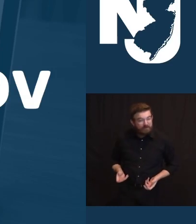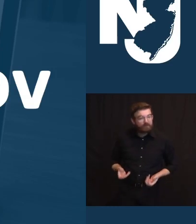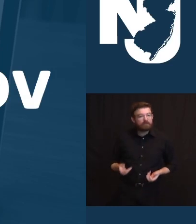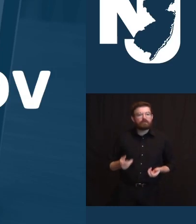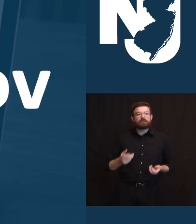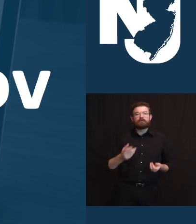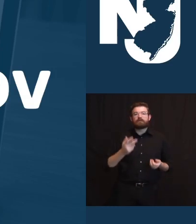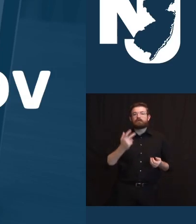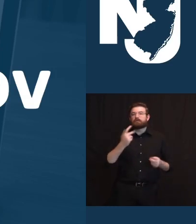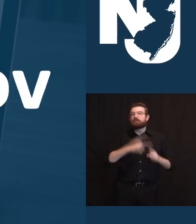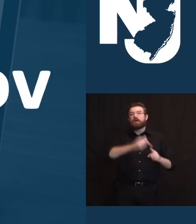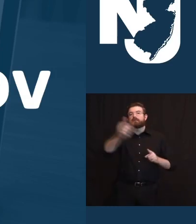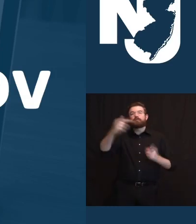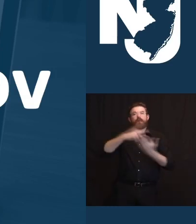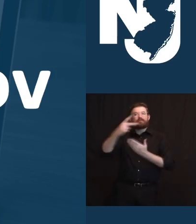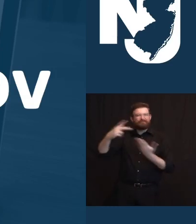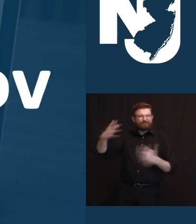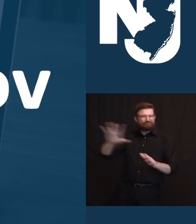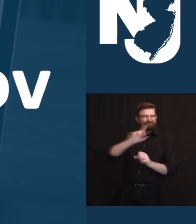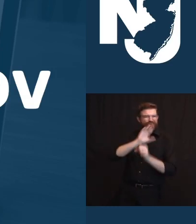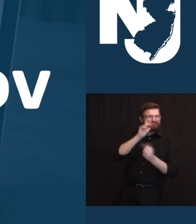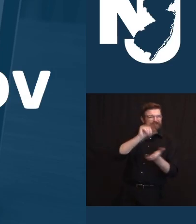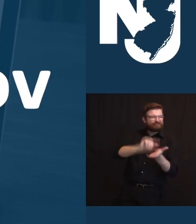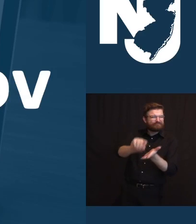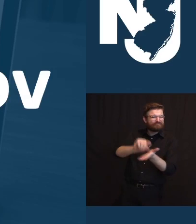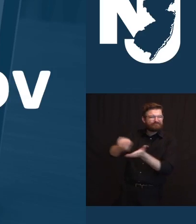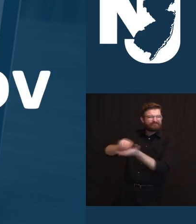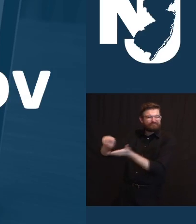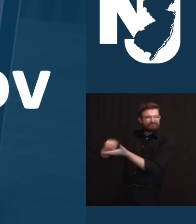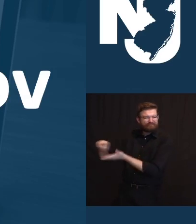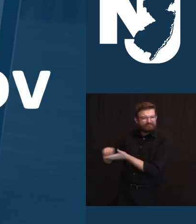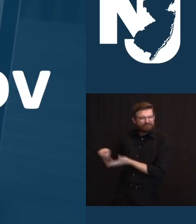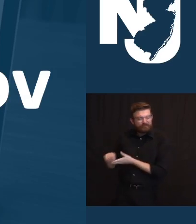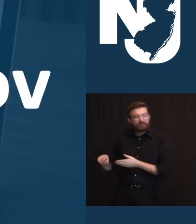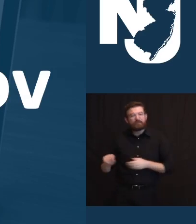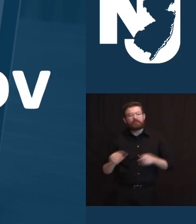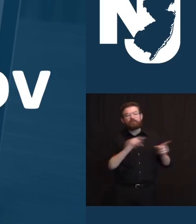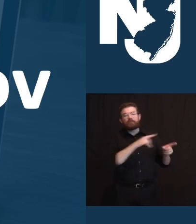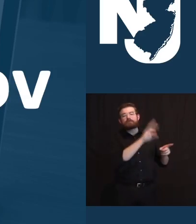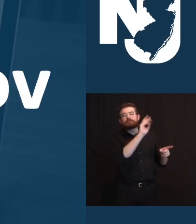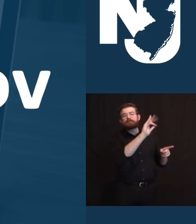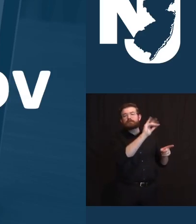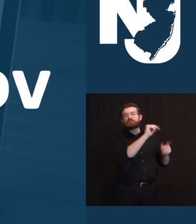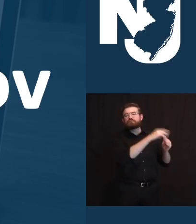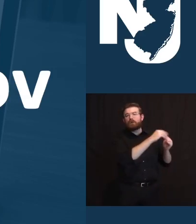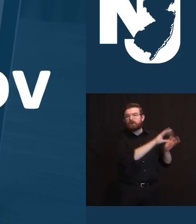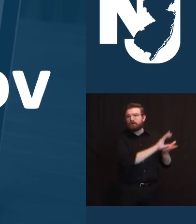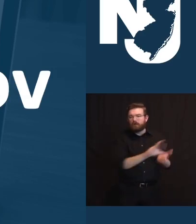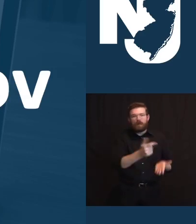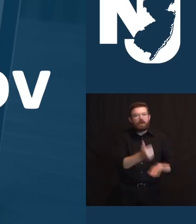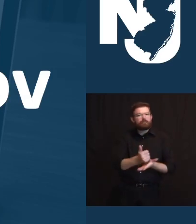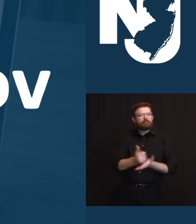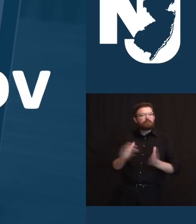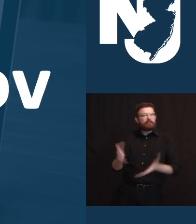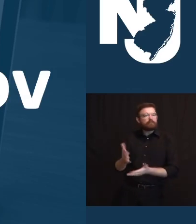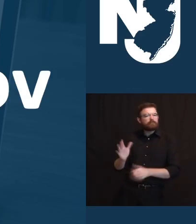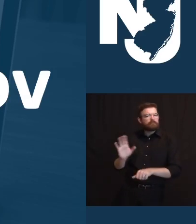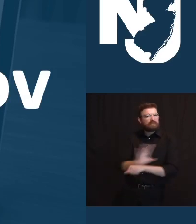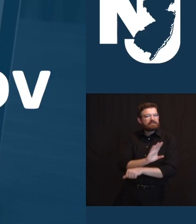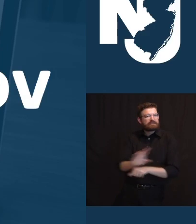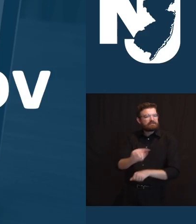mentioned a few minutes ago. That money's spoken for. We need another significant slug of direct